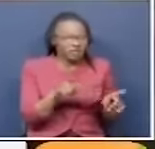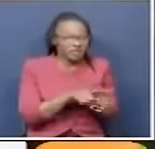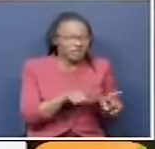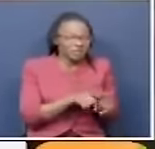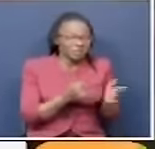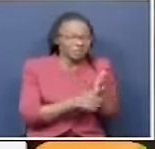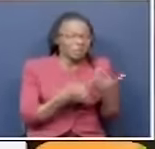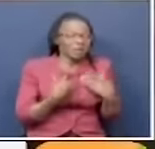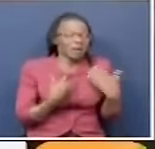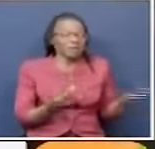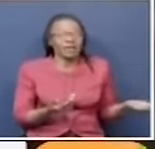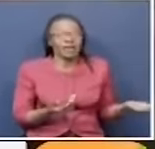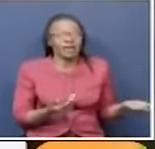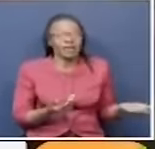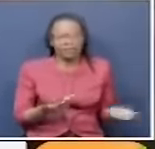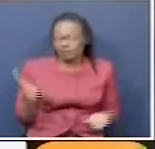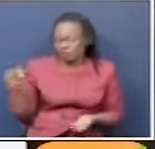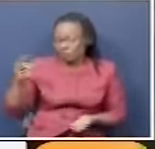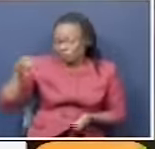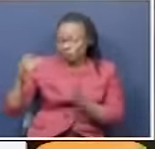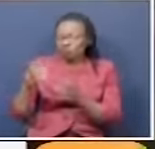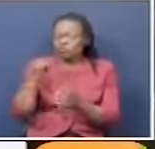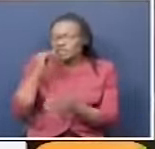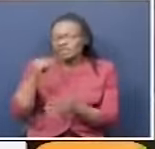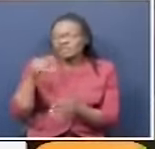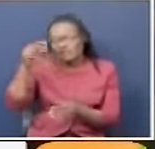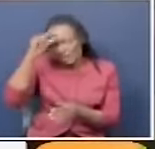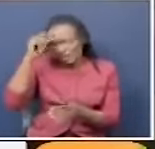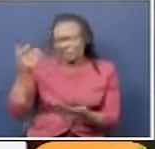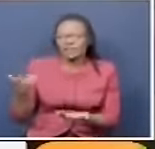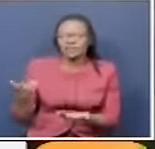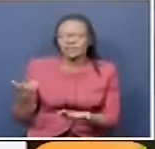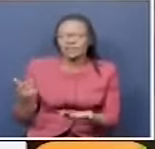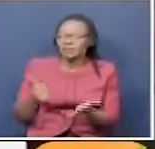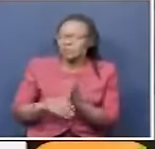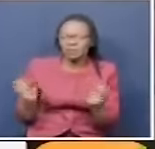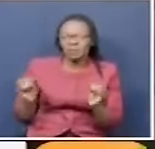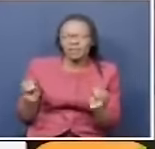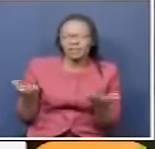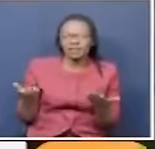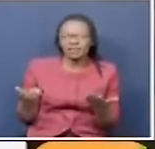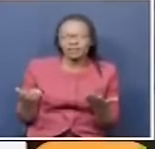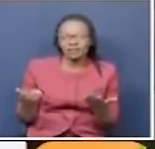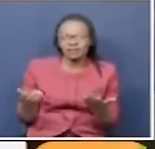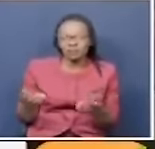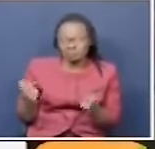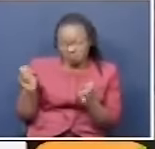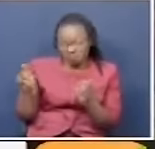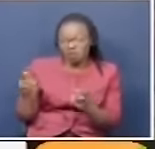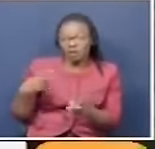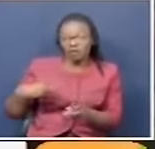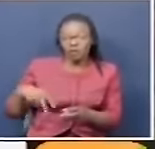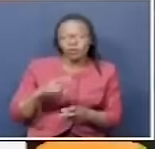at least Jubilee's government. There's nothing you can't. Jubilee is already an incumbent. It's already an incumbent government. We'll see how the Jubilee party goes as well.